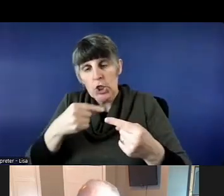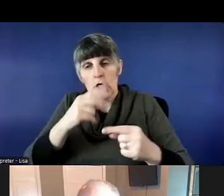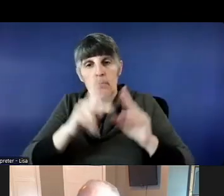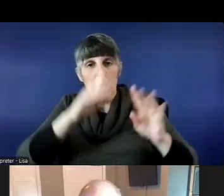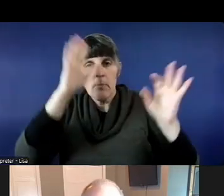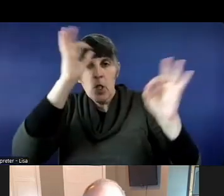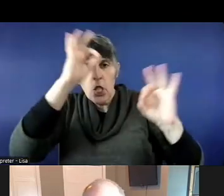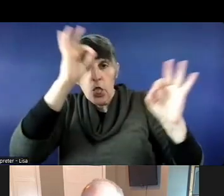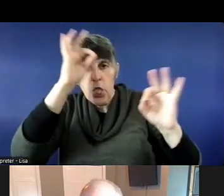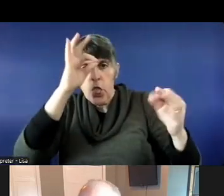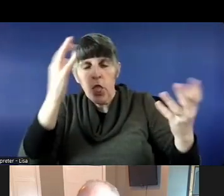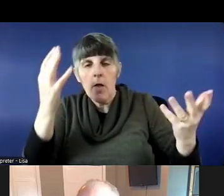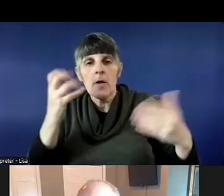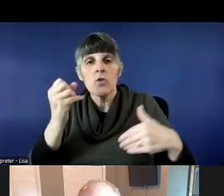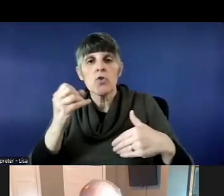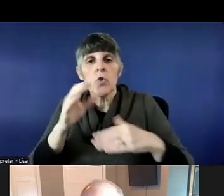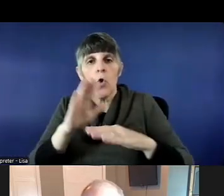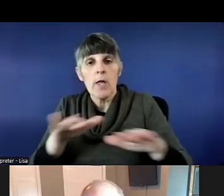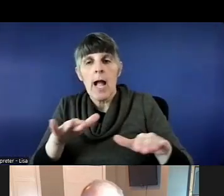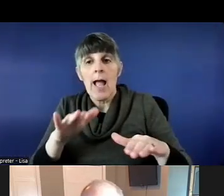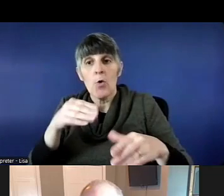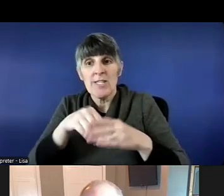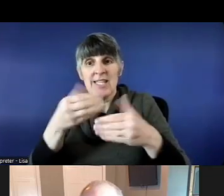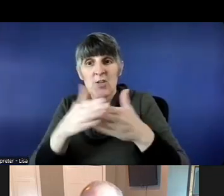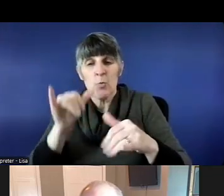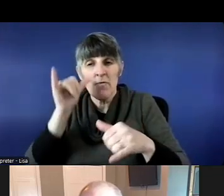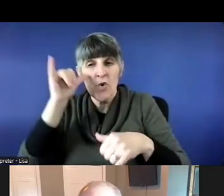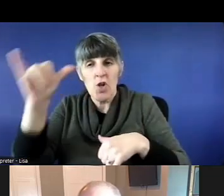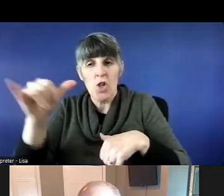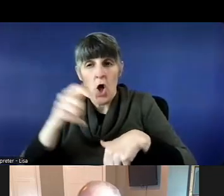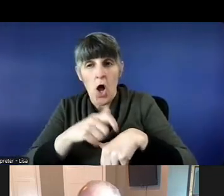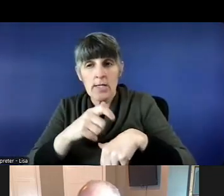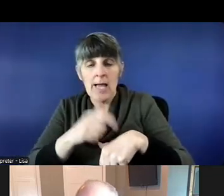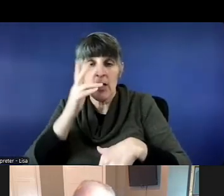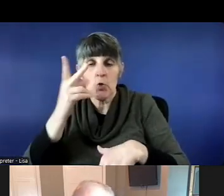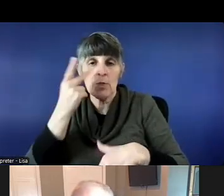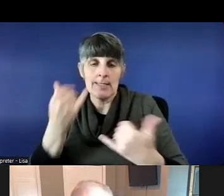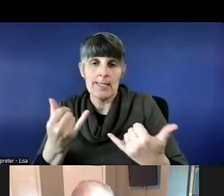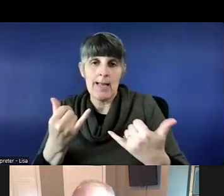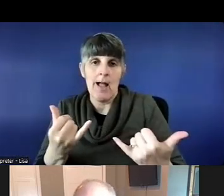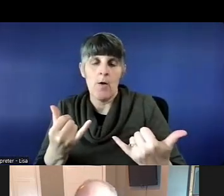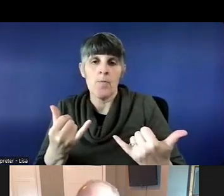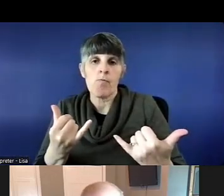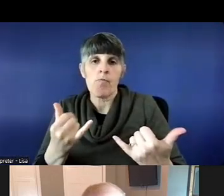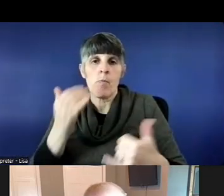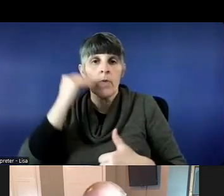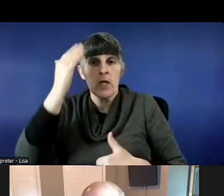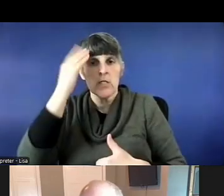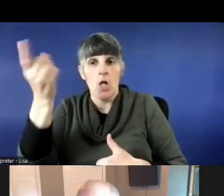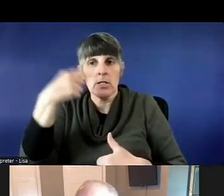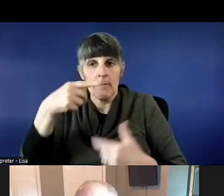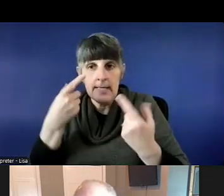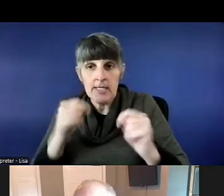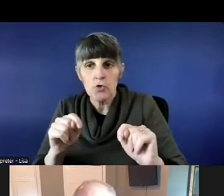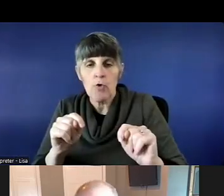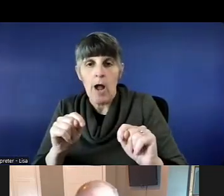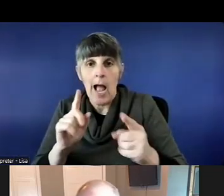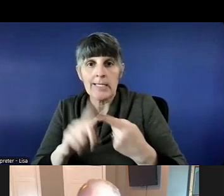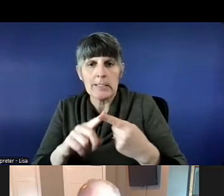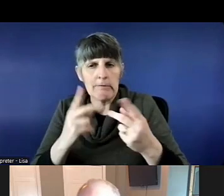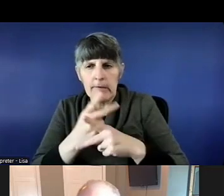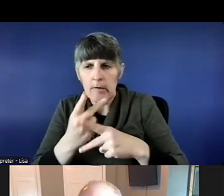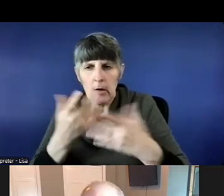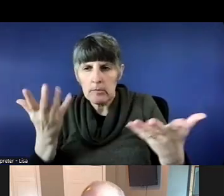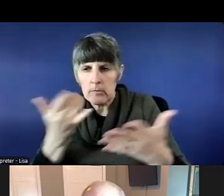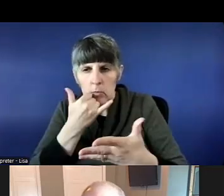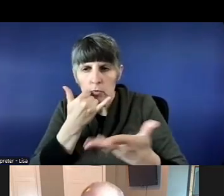this. And so the child was in this room for an extended period of time, and you're going to see now adults come in and try to sort of figure out what's